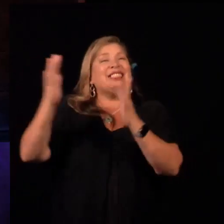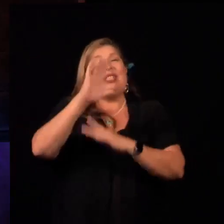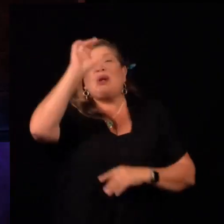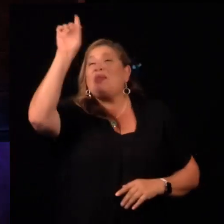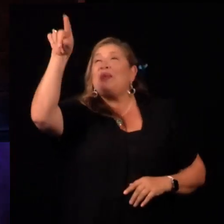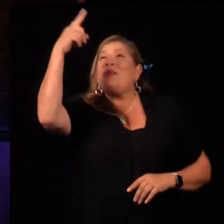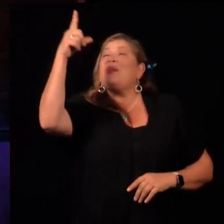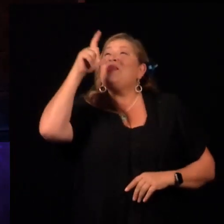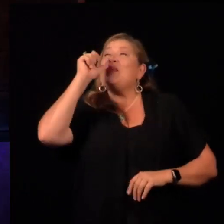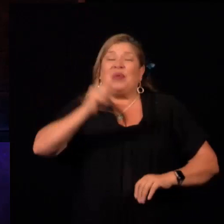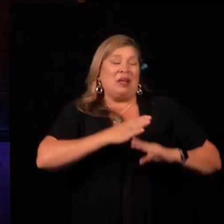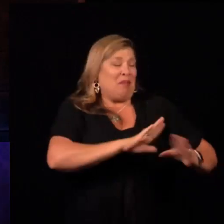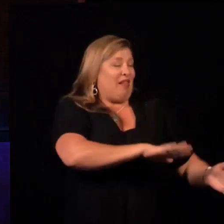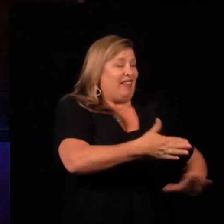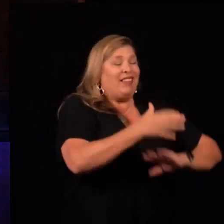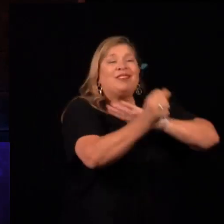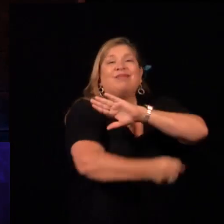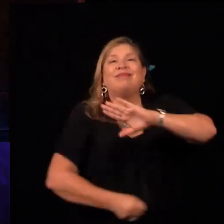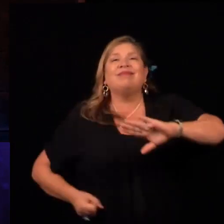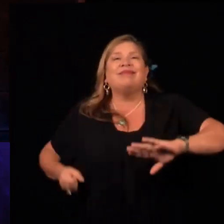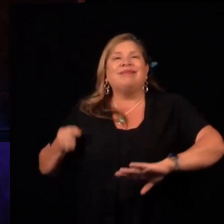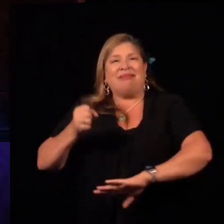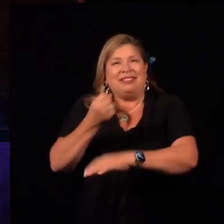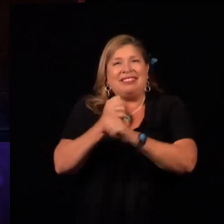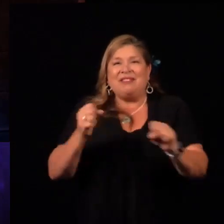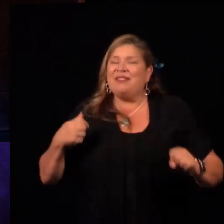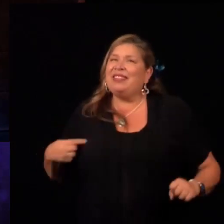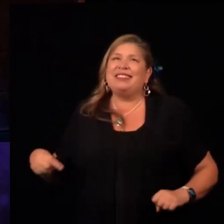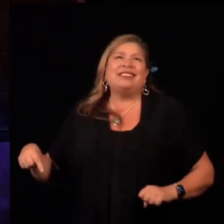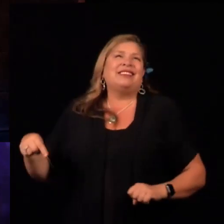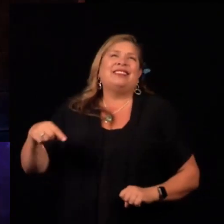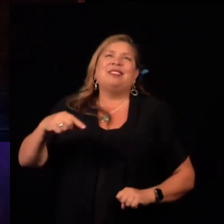Jesus, the only one who could ever